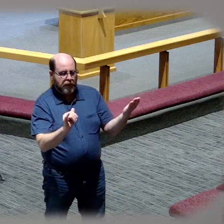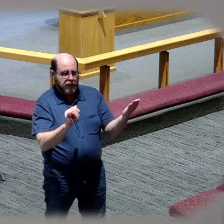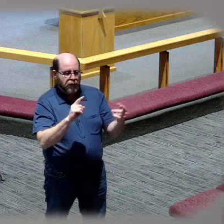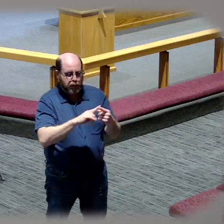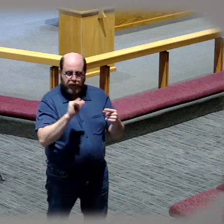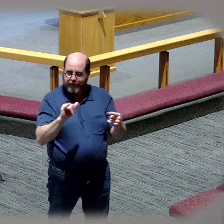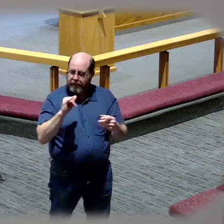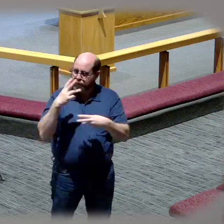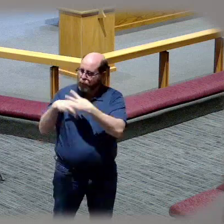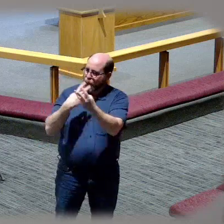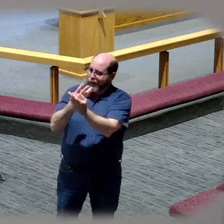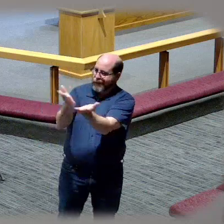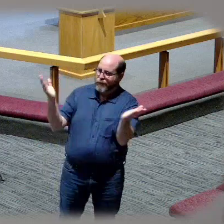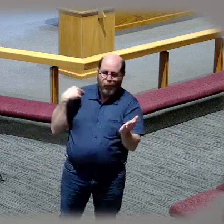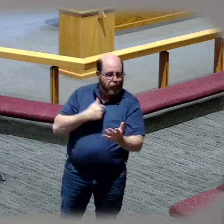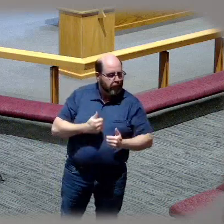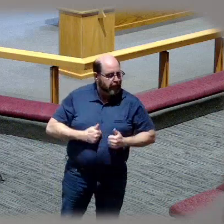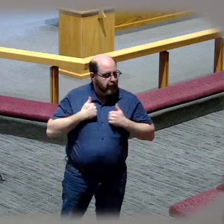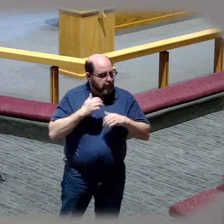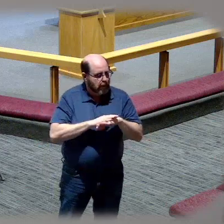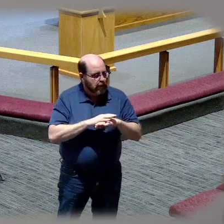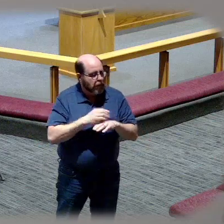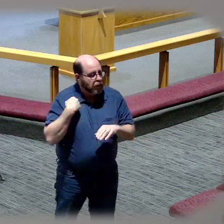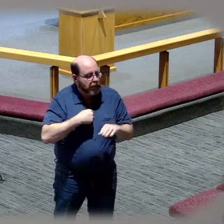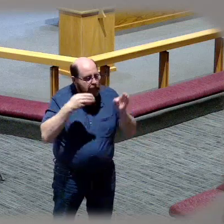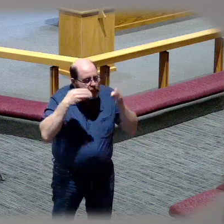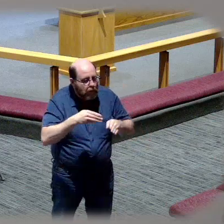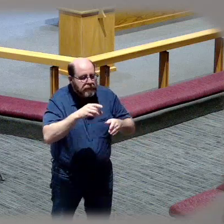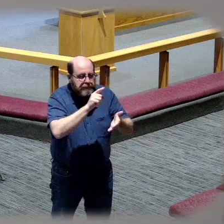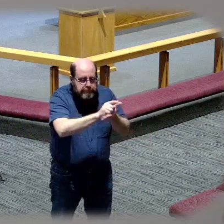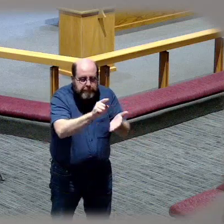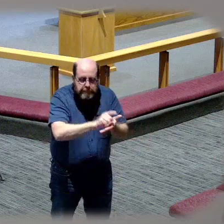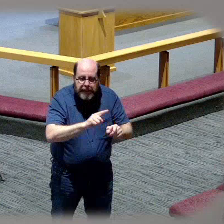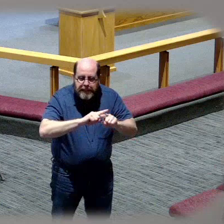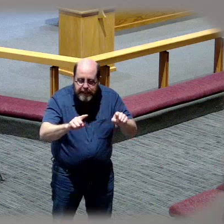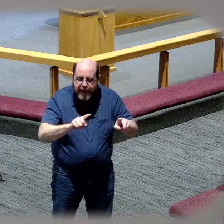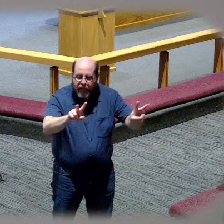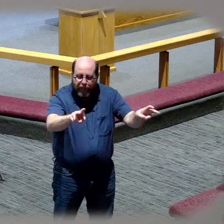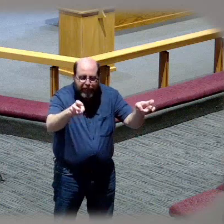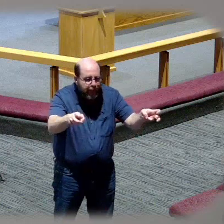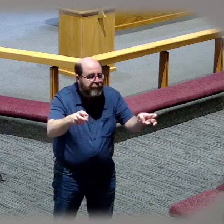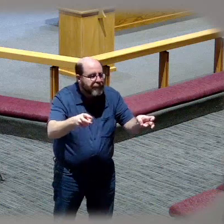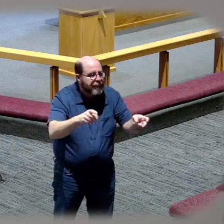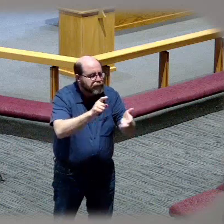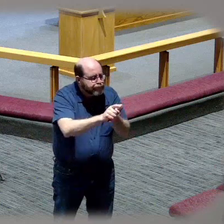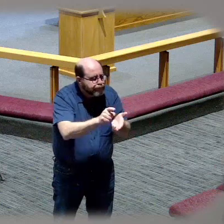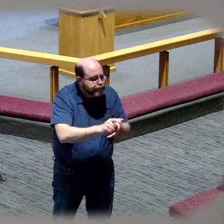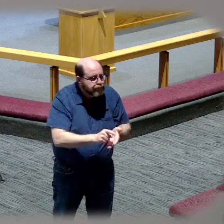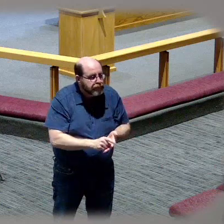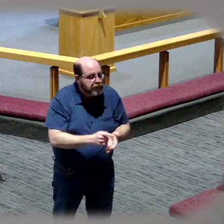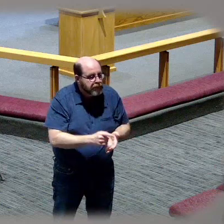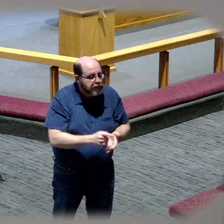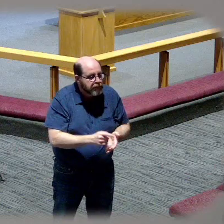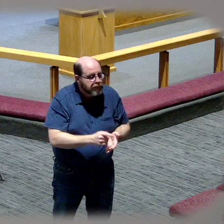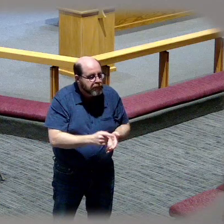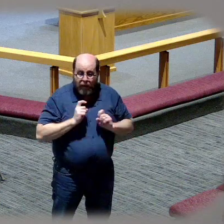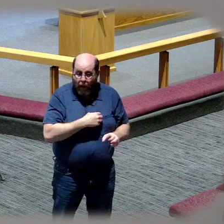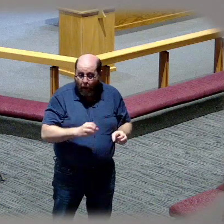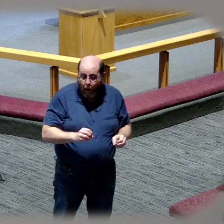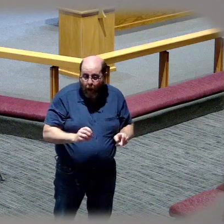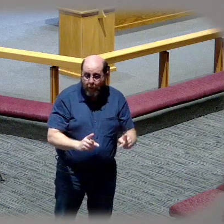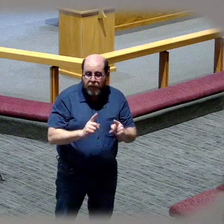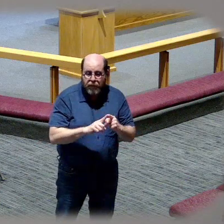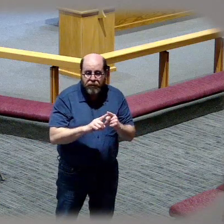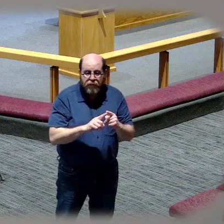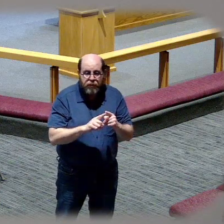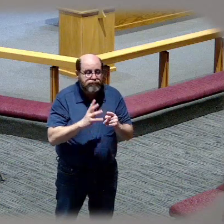we live. And each year we focus on different biblical texts around those themes, and it offers us a greater opportunity to get